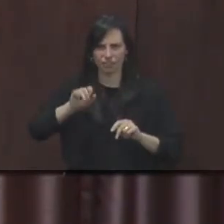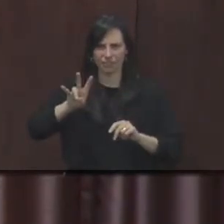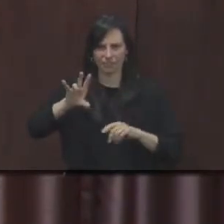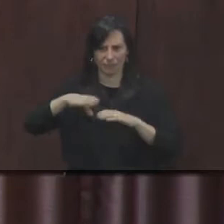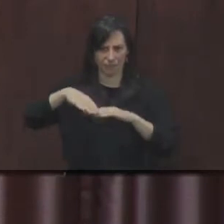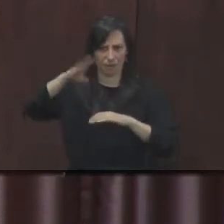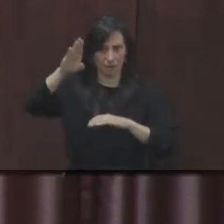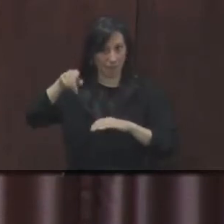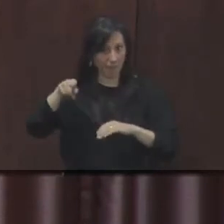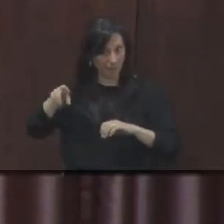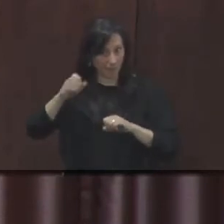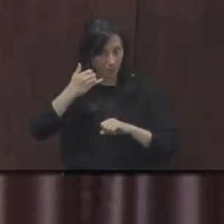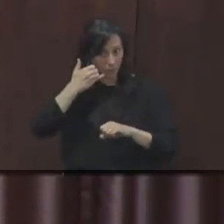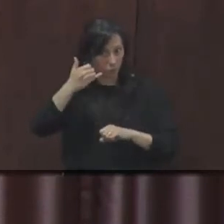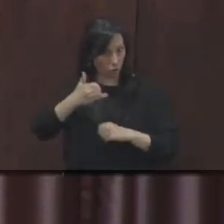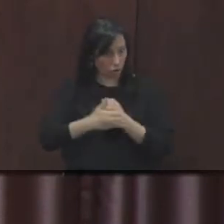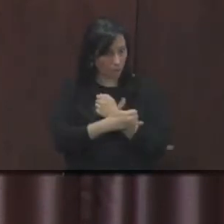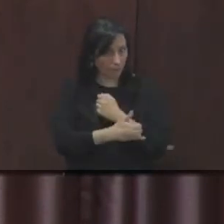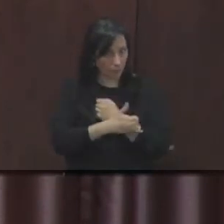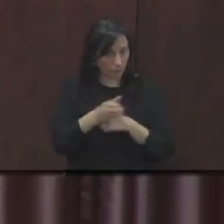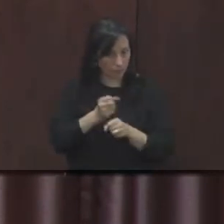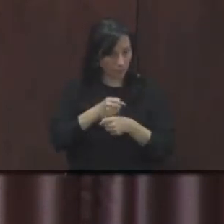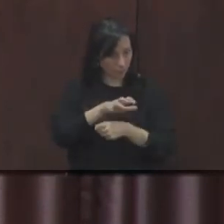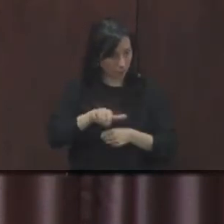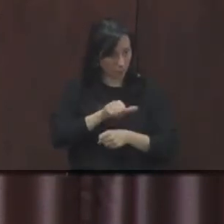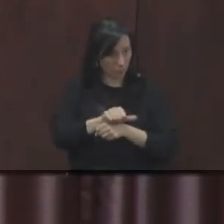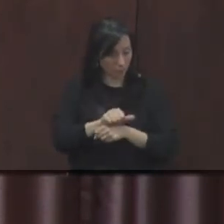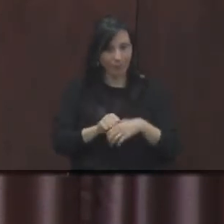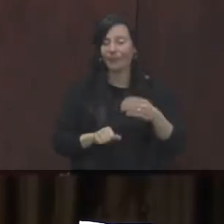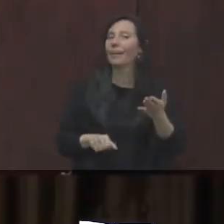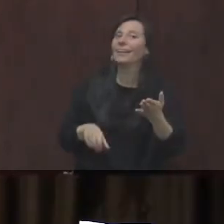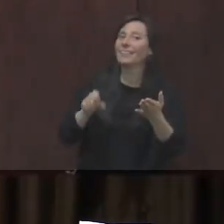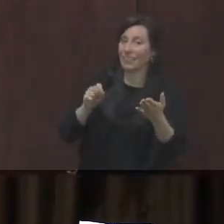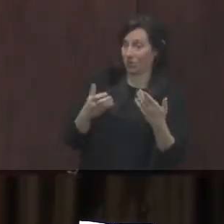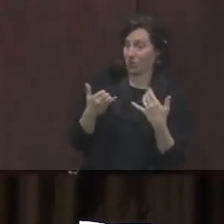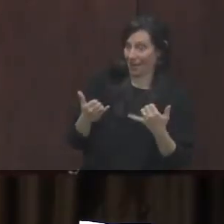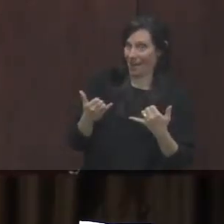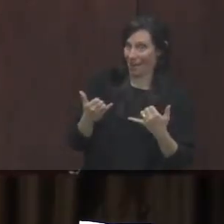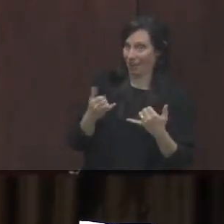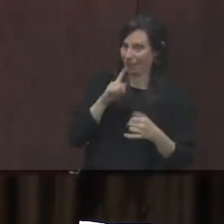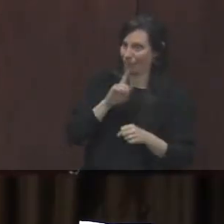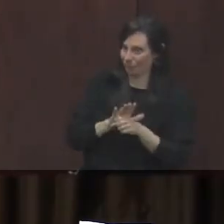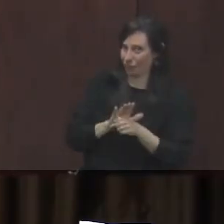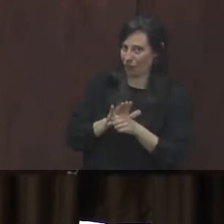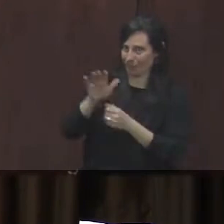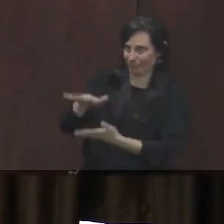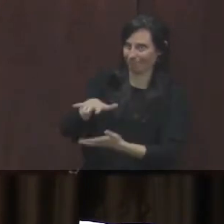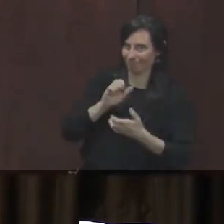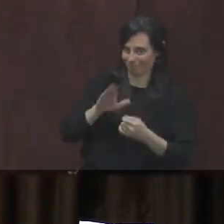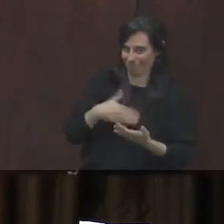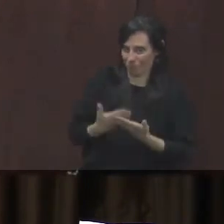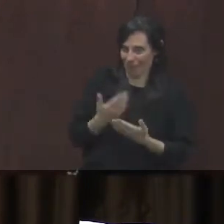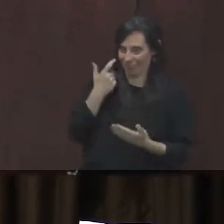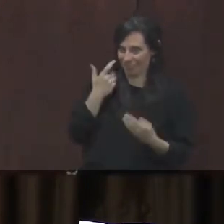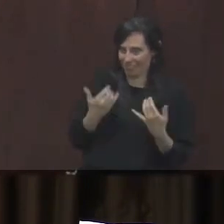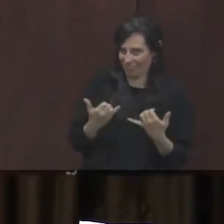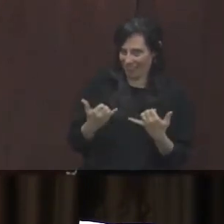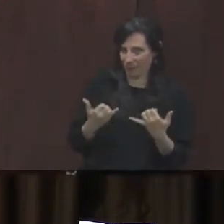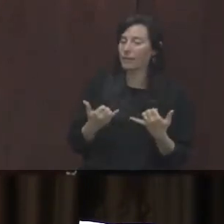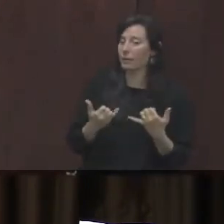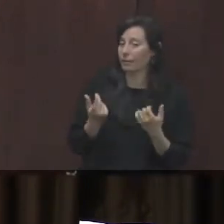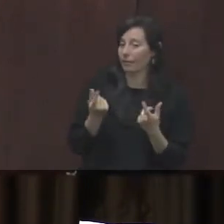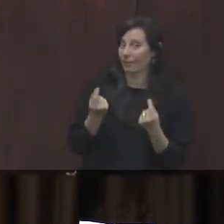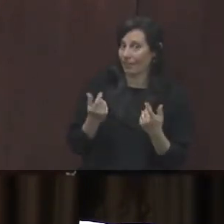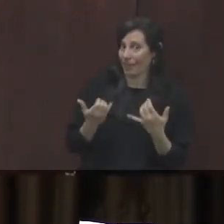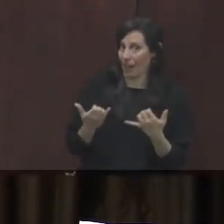make an appointment at that point. So now that we know that shipment is Yeah. here, what will happen is, so we already have the steps in place. Yep. So